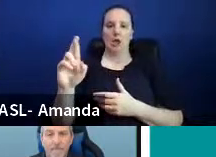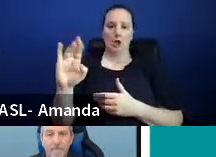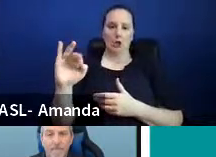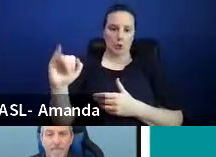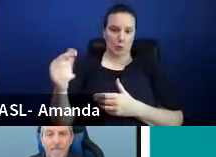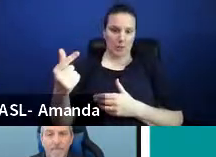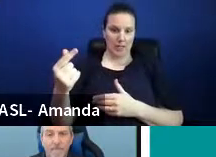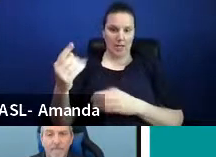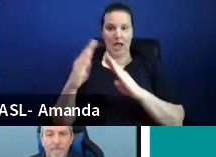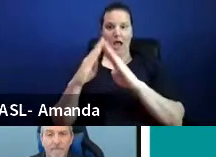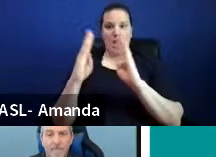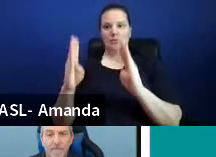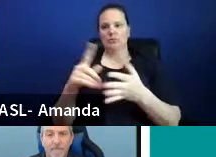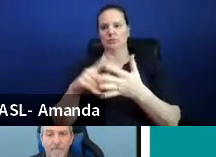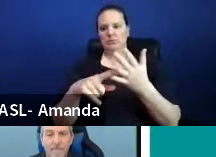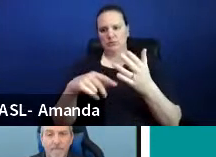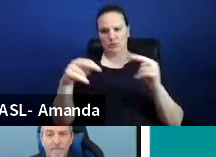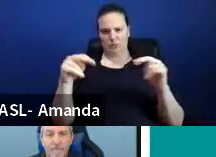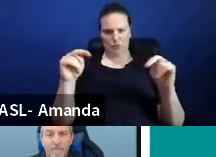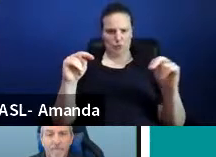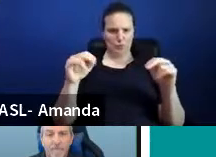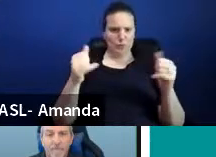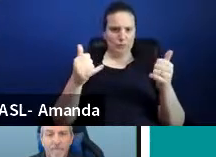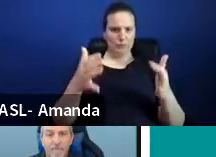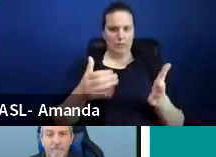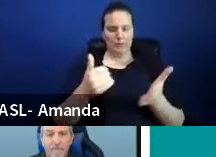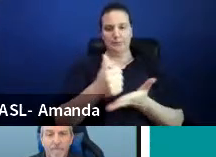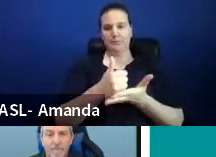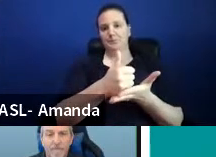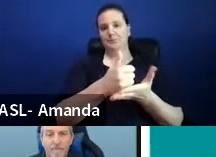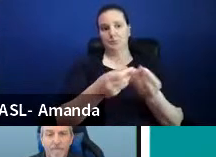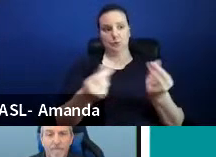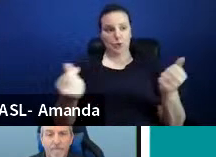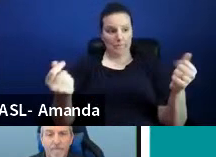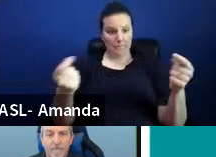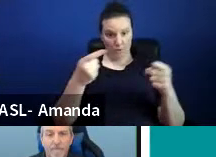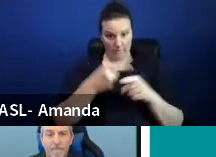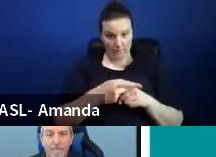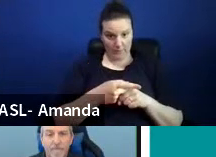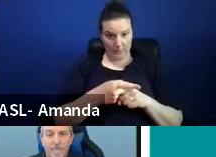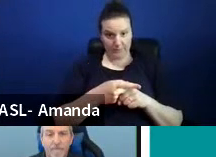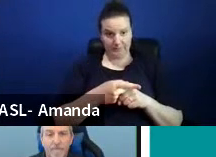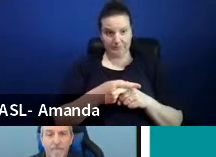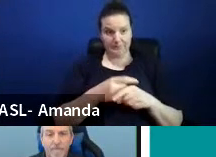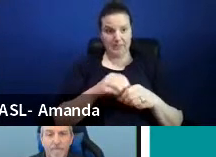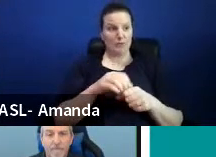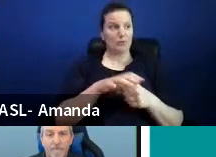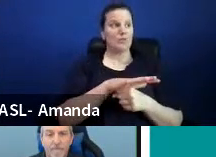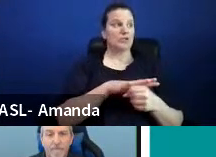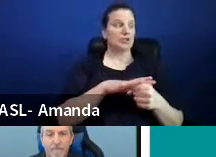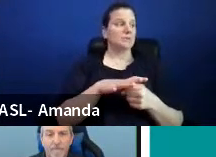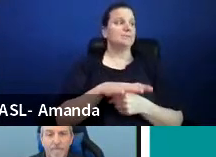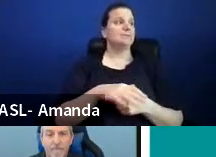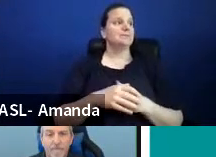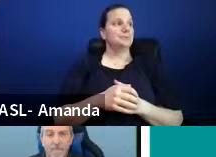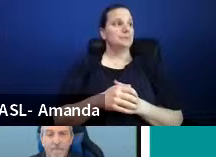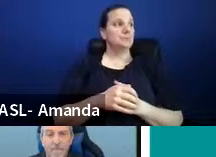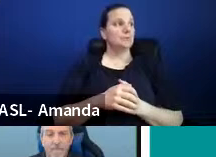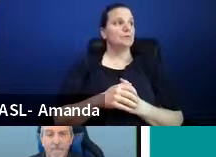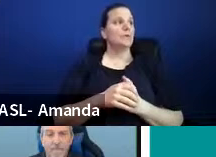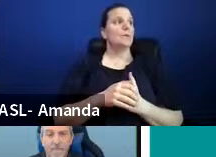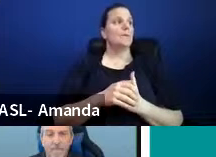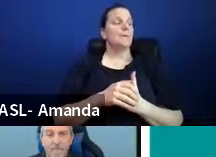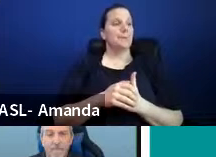neutral player to help resolve conflict in the region. So we